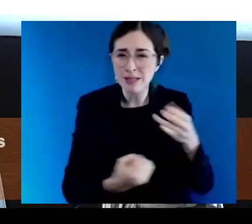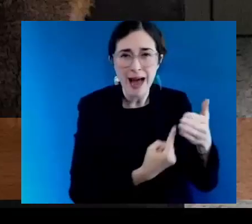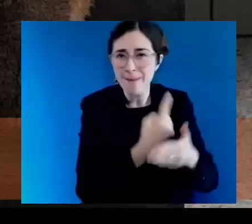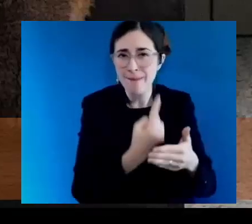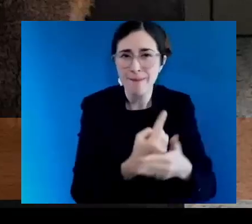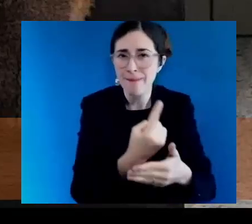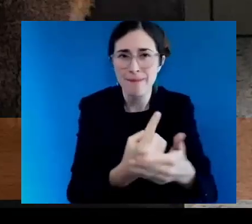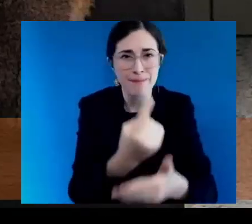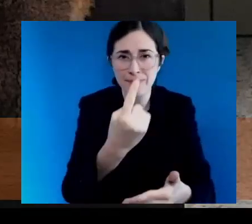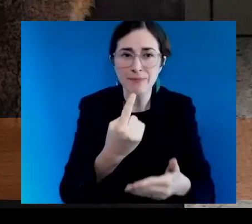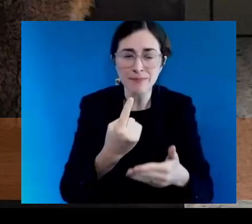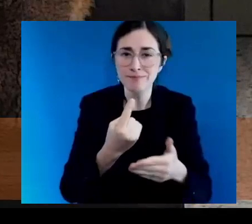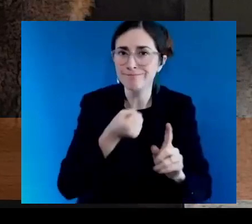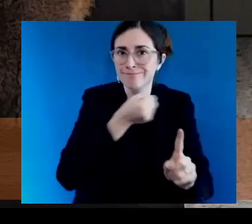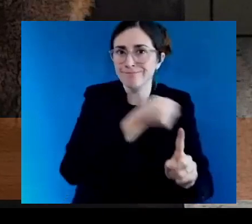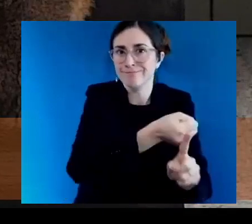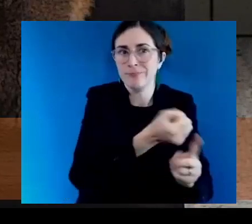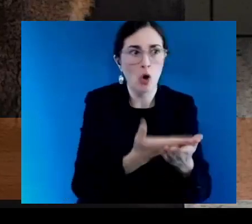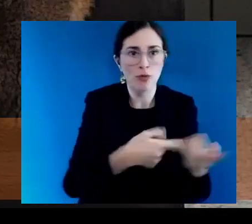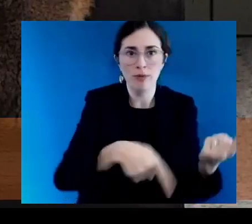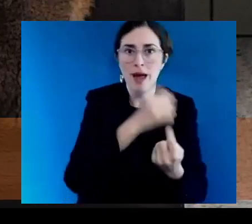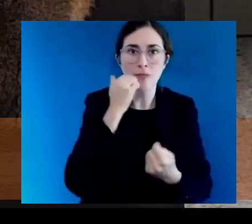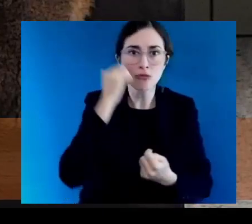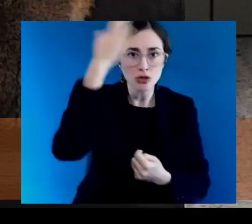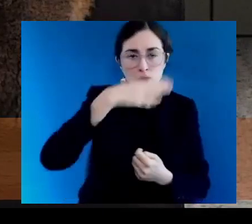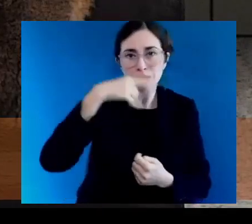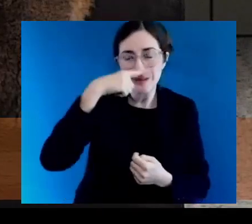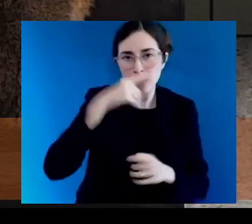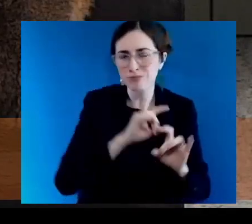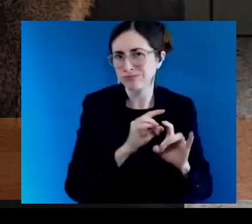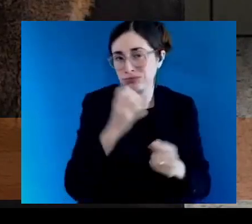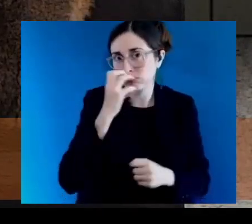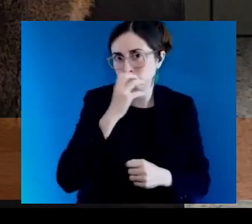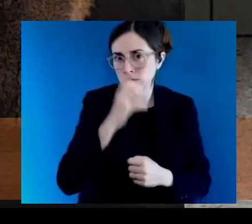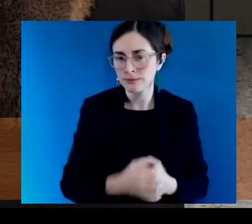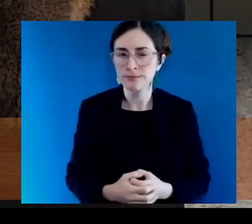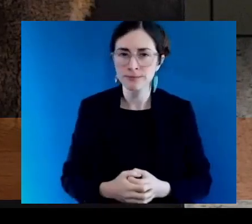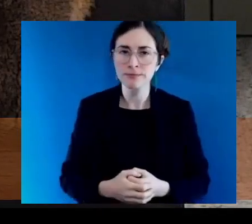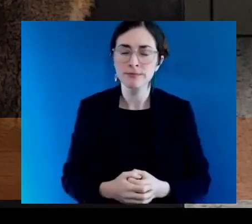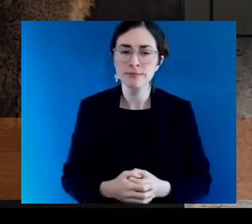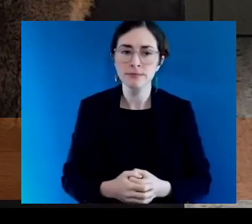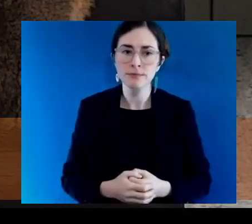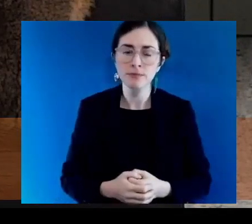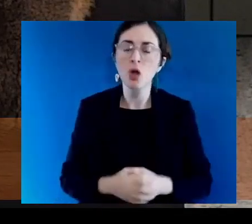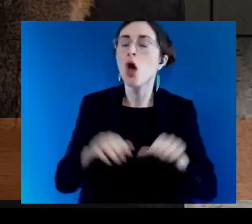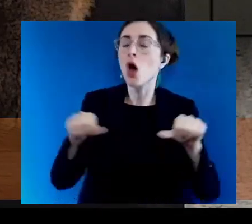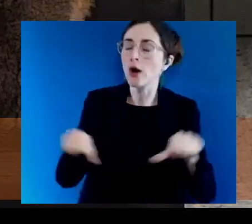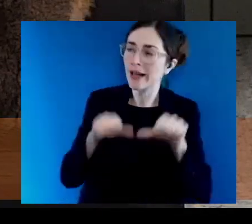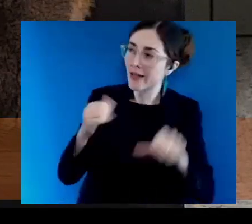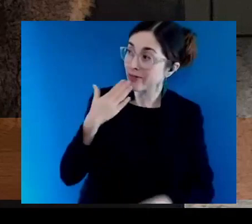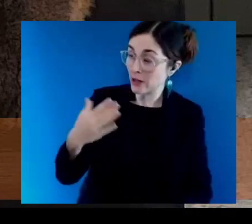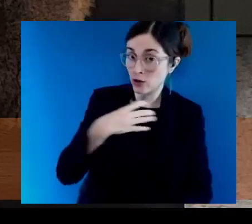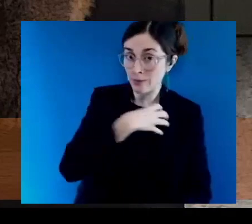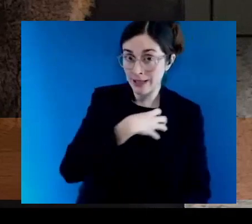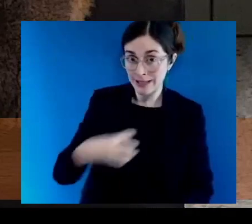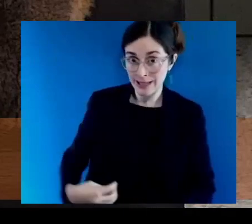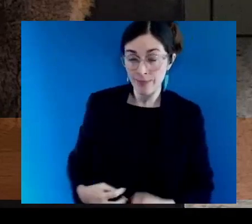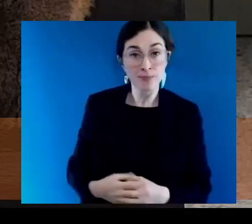again. Thank you, Minister. So, Minister, just pausing there, you accept that Victoria's wealth